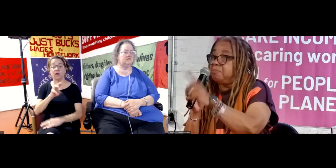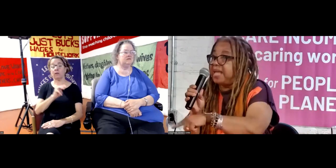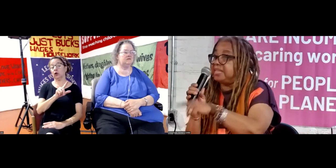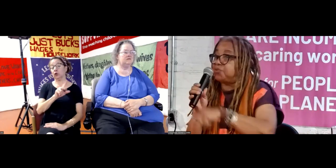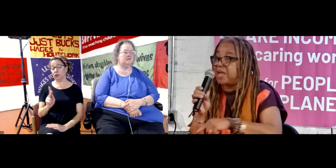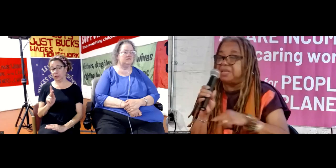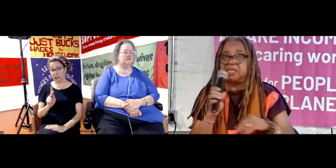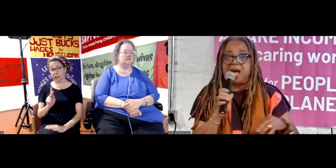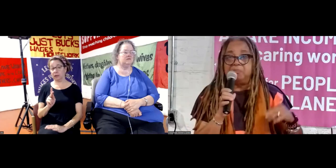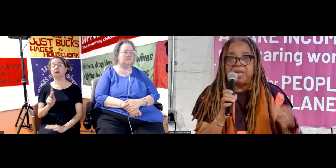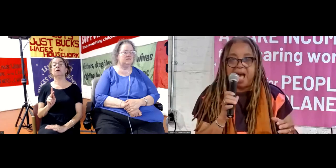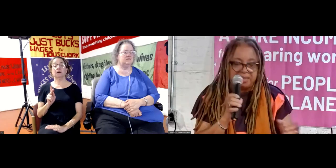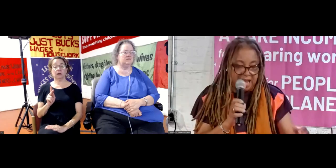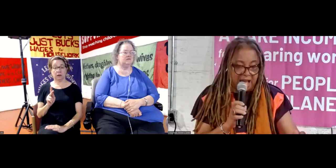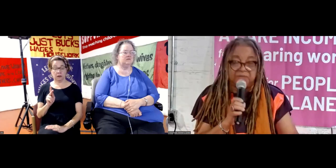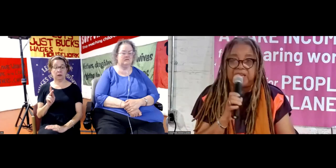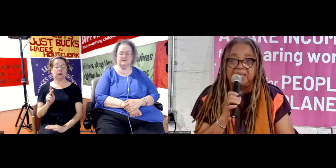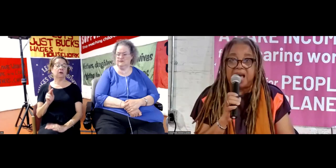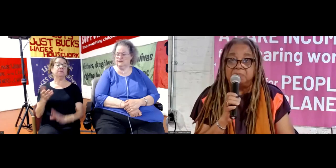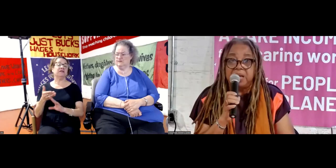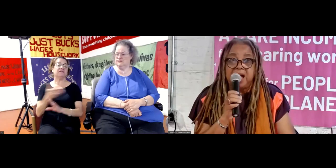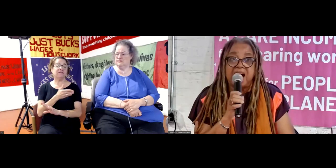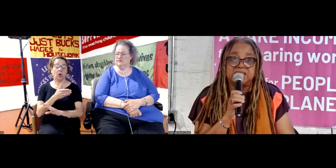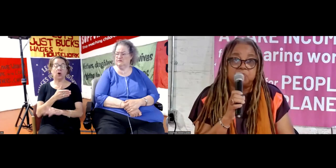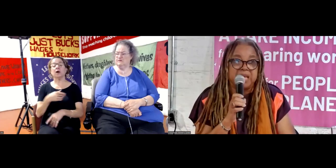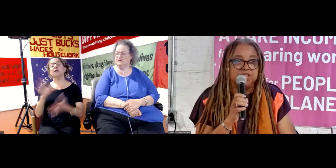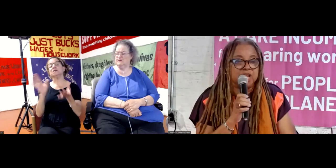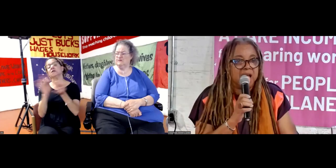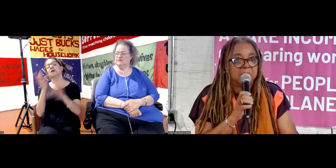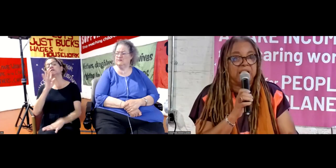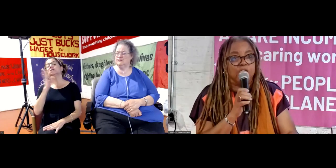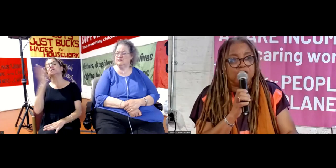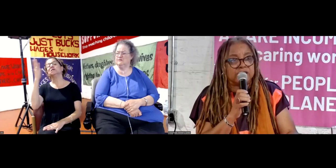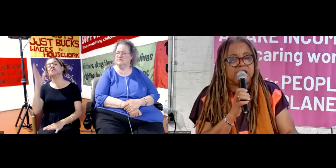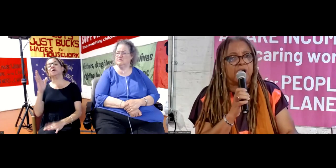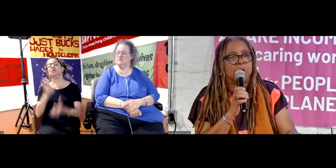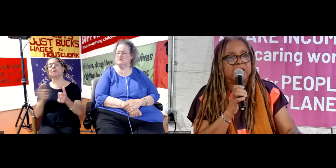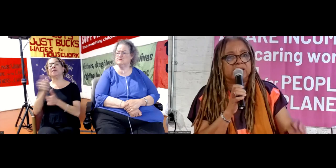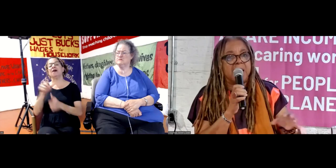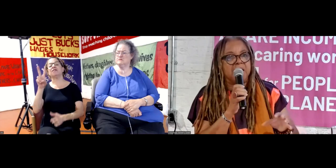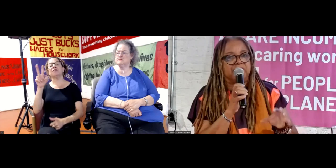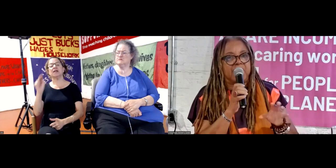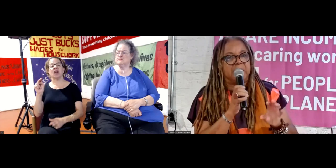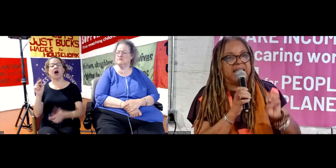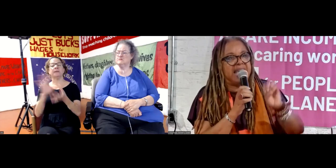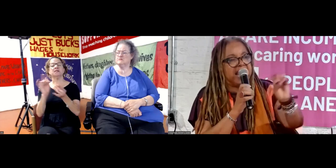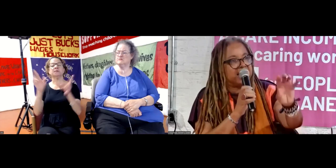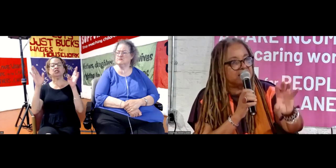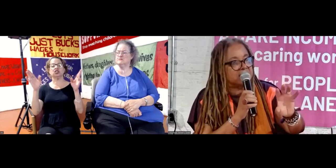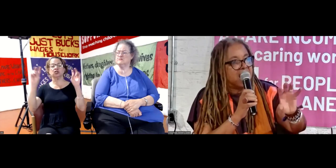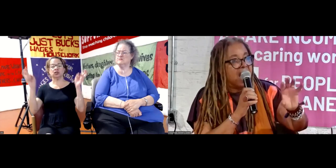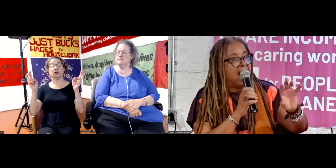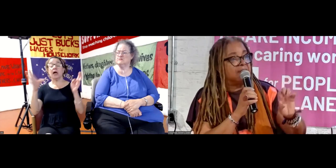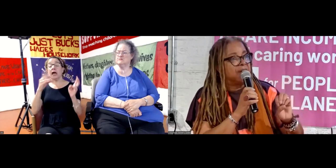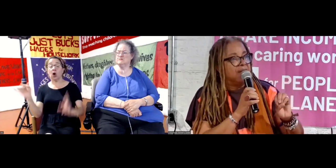King made his famous Beyond Vietnam speech, but also some of the